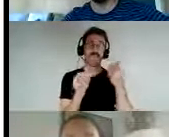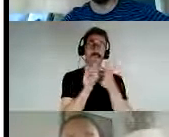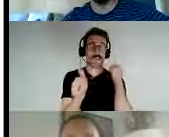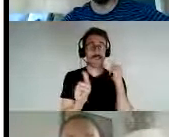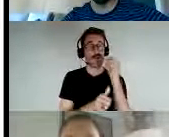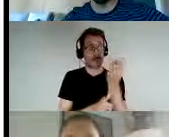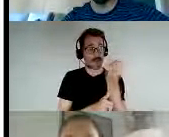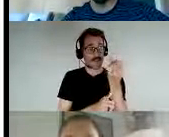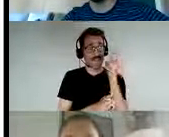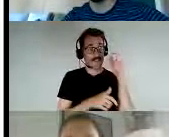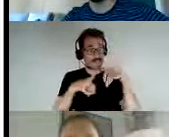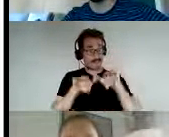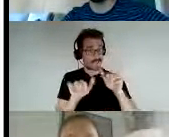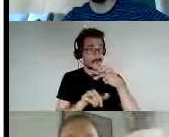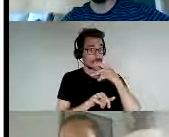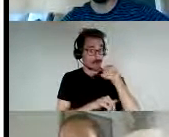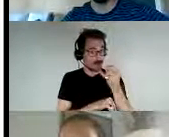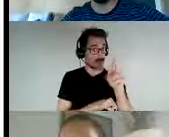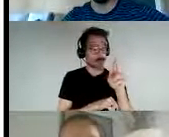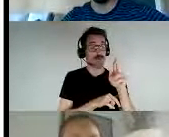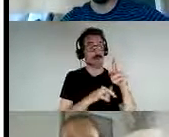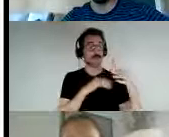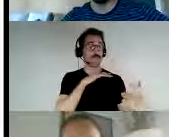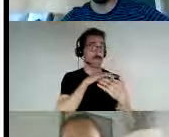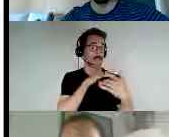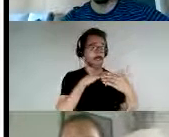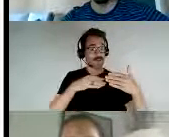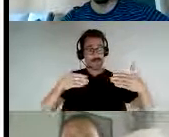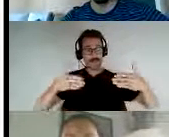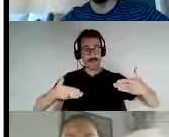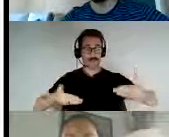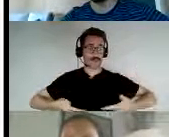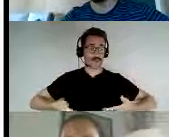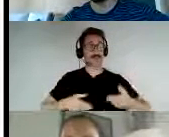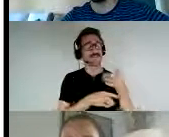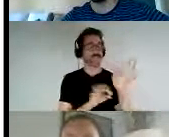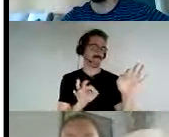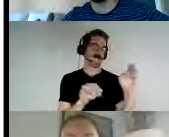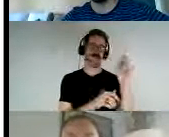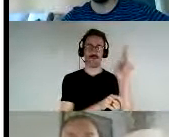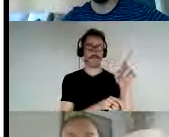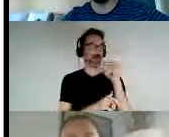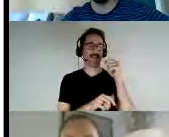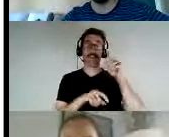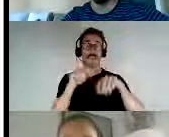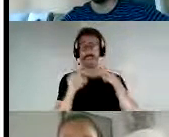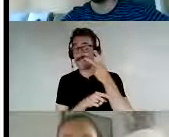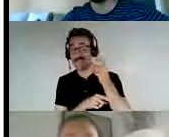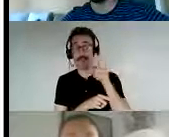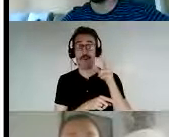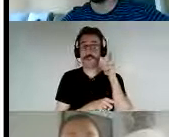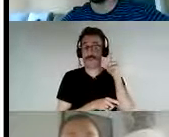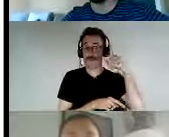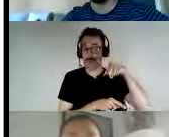in your pajamas or beachwear, do not fear. We cannot see you and we cannot hear you. Want to let you know